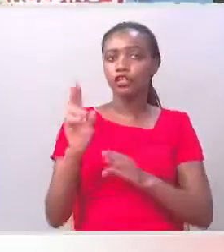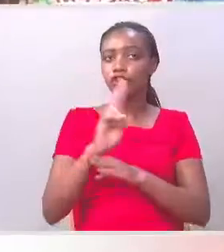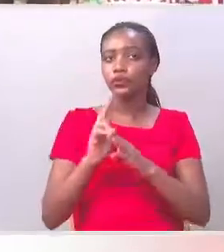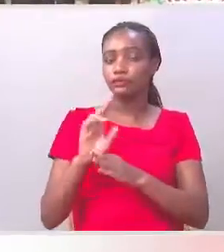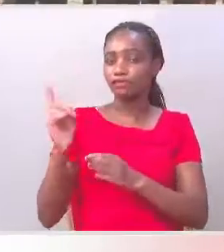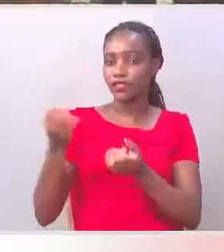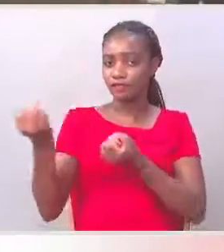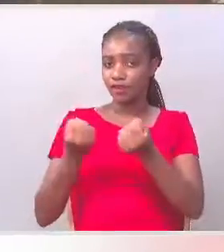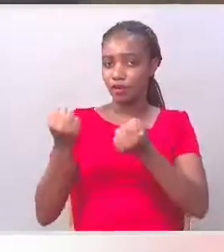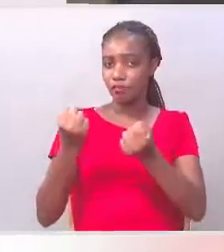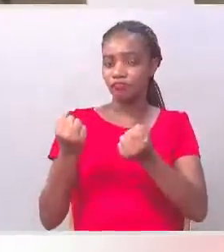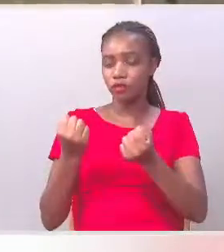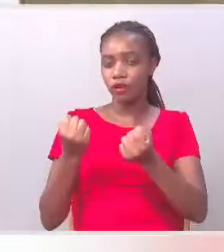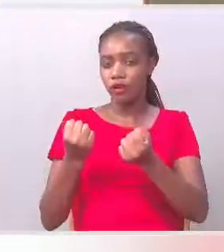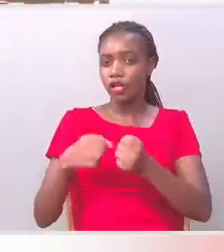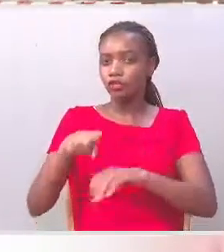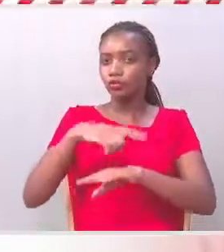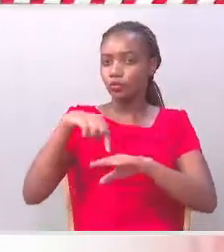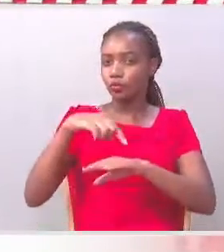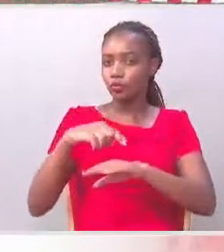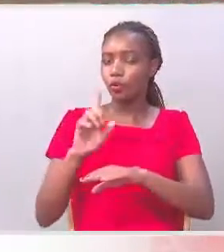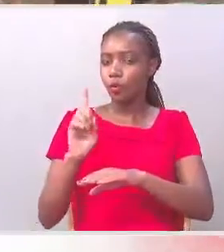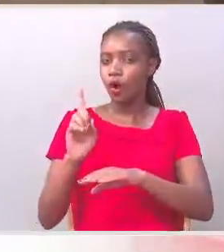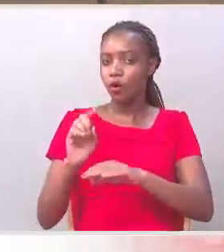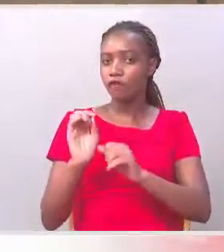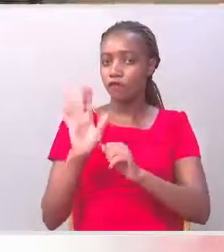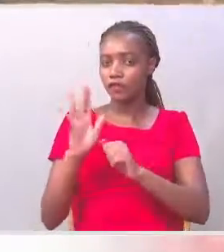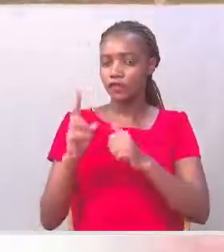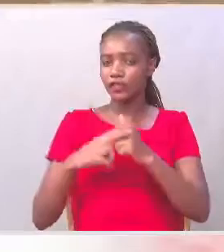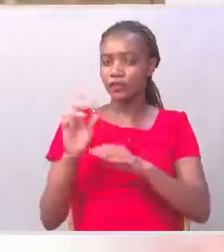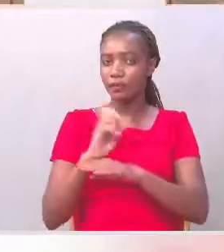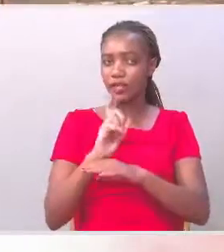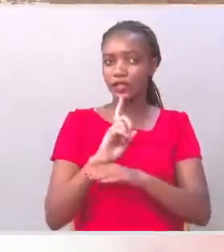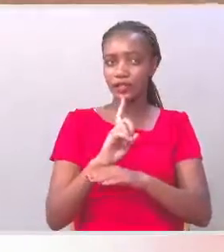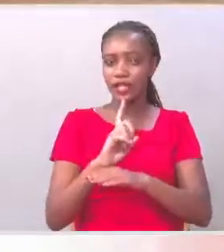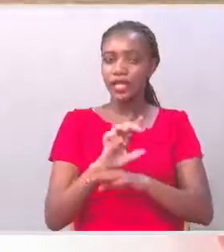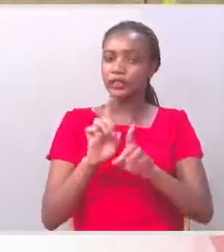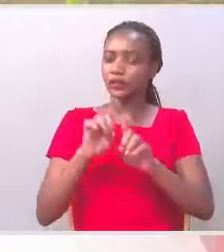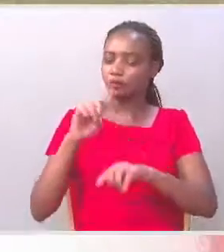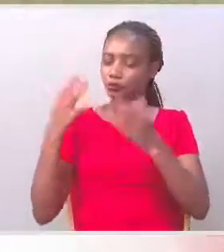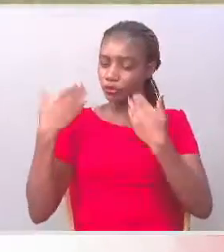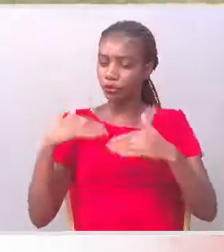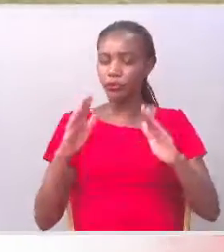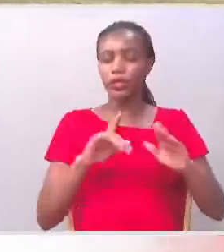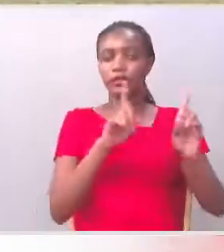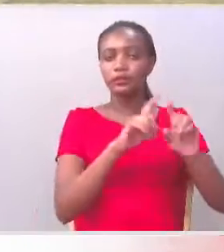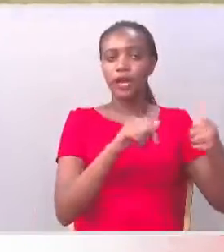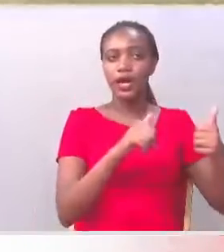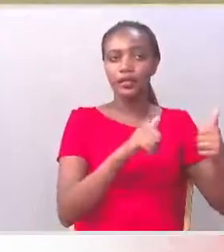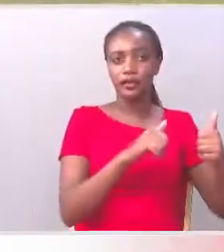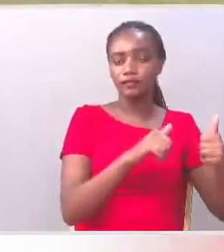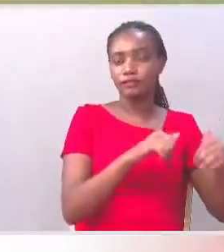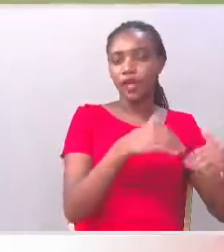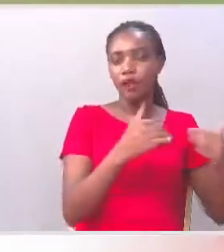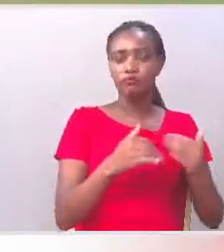10, Tundo clocked 1 hour, 47 minutes and 9.1 seconds to beat series champion Baldev Chagger by